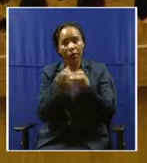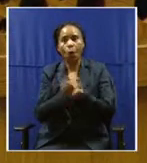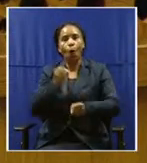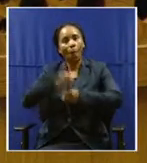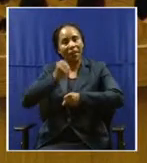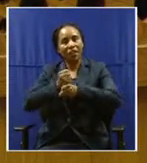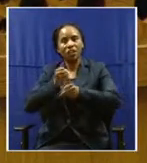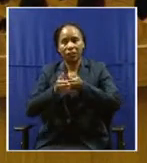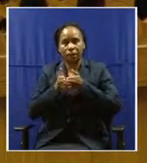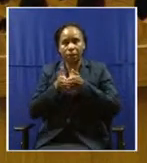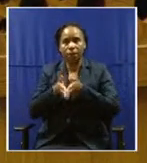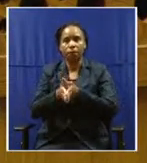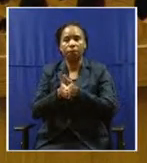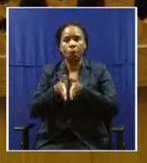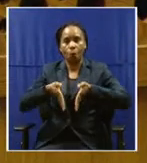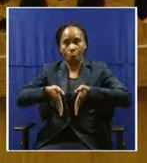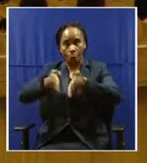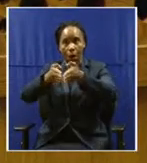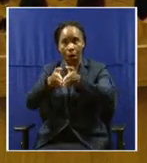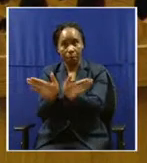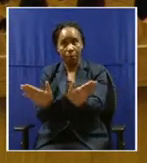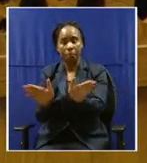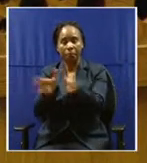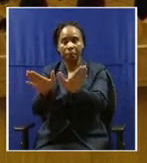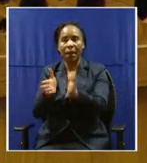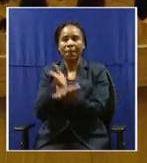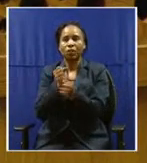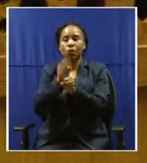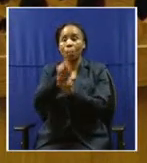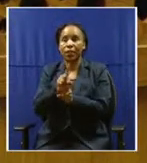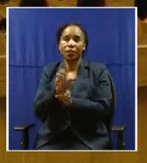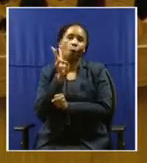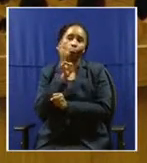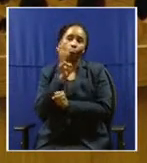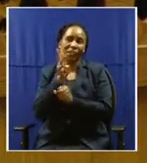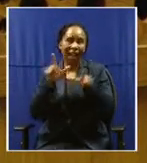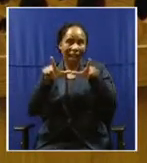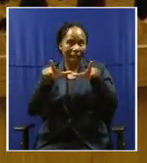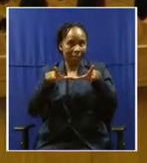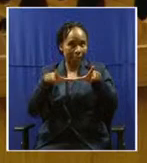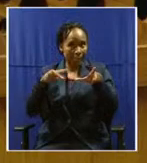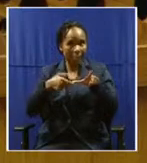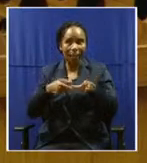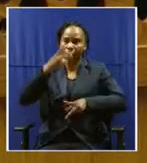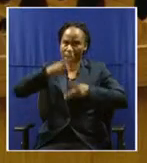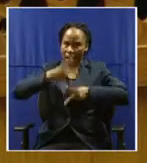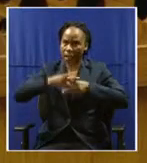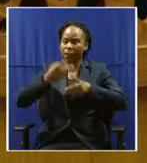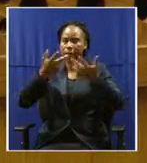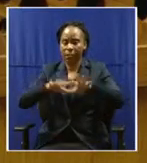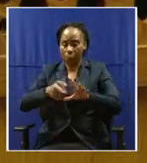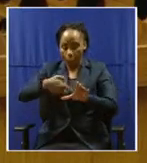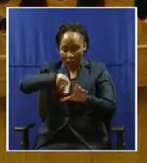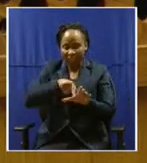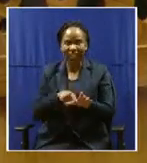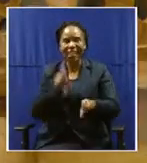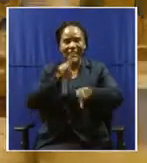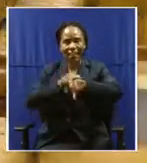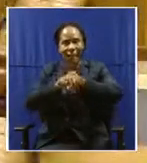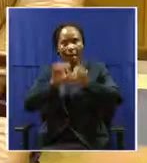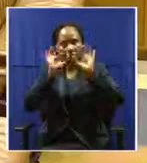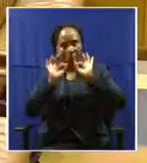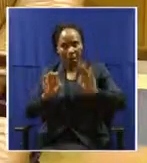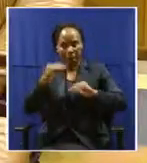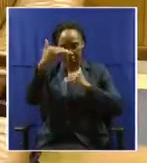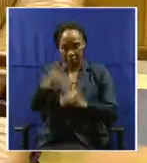to ensure that water licenses are finalized within the revised timeframe of